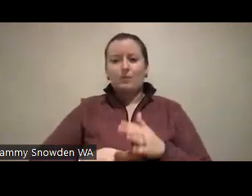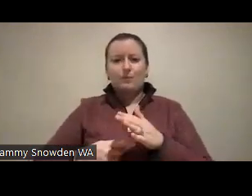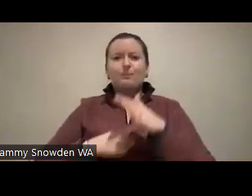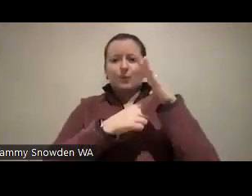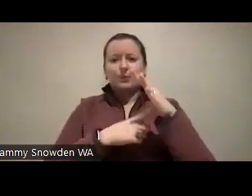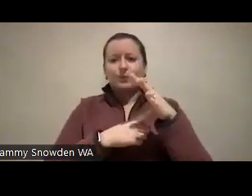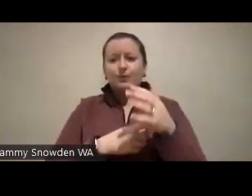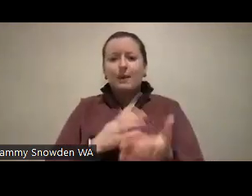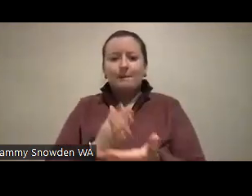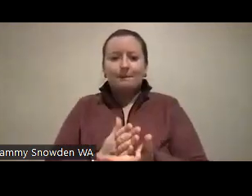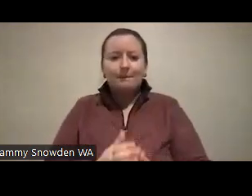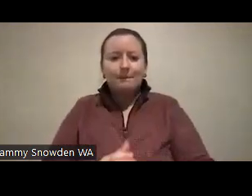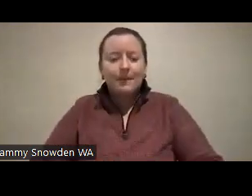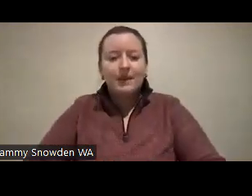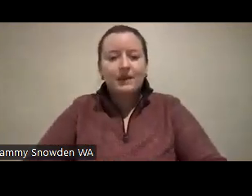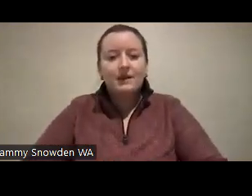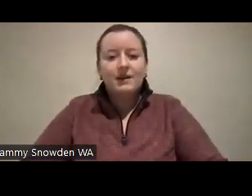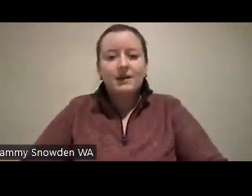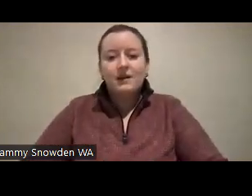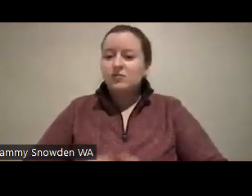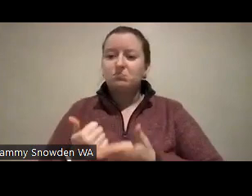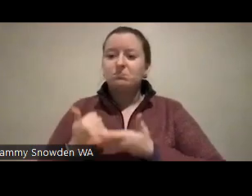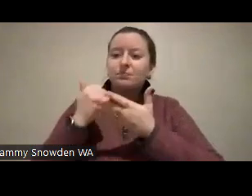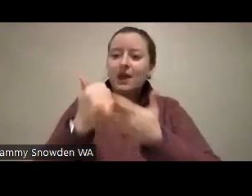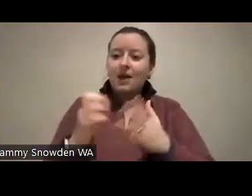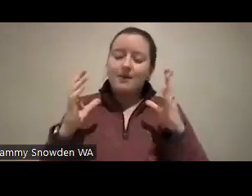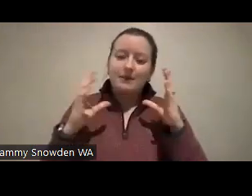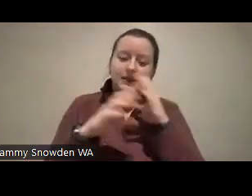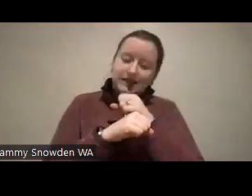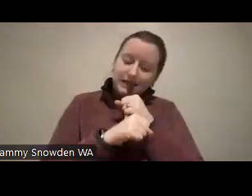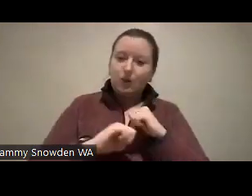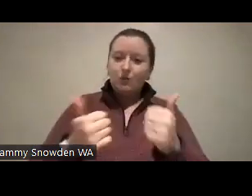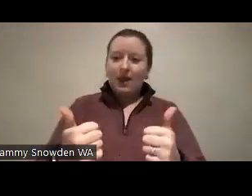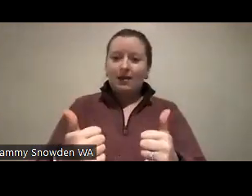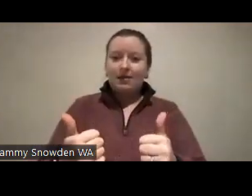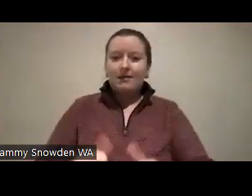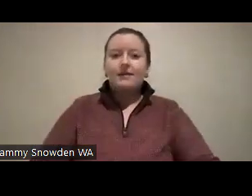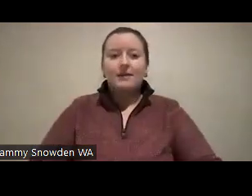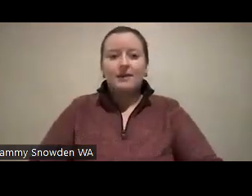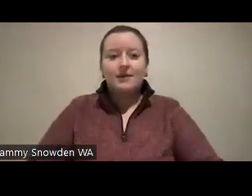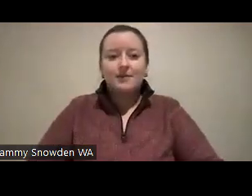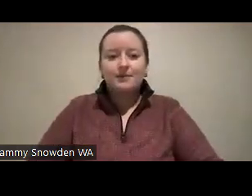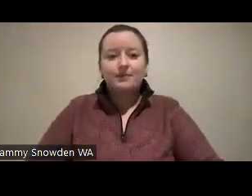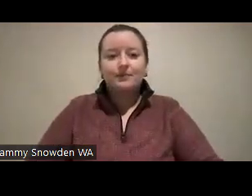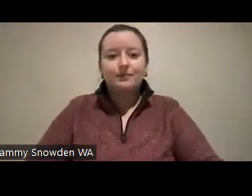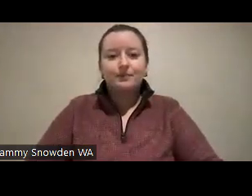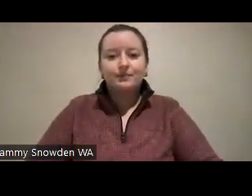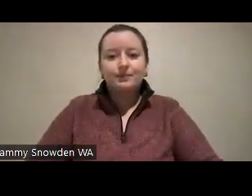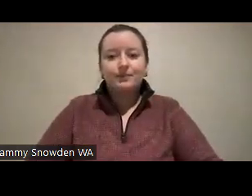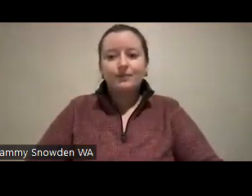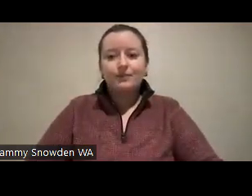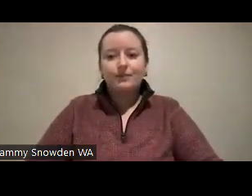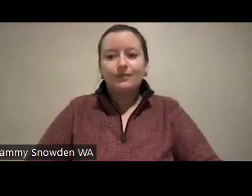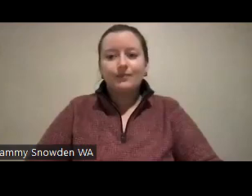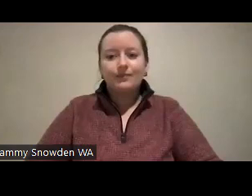So here's some tips for better sleep and for resetting your body clock. Now, our body clocks will all